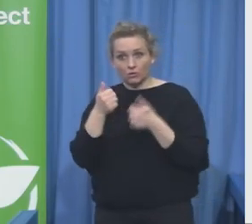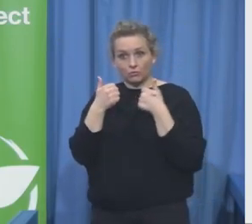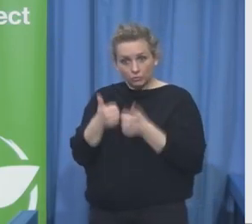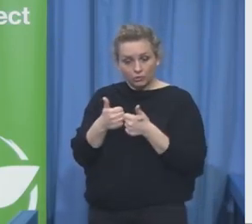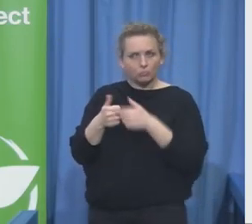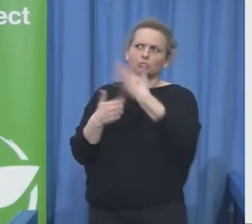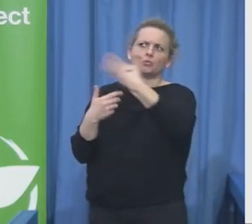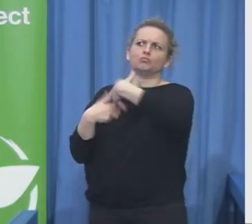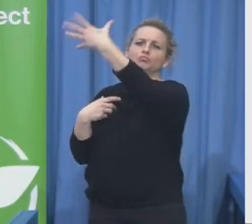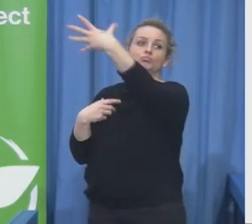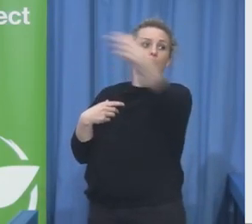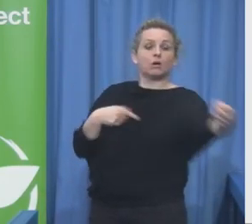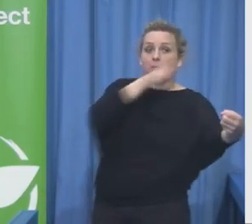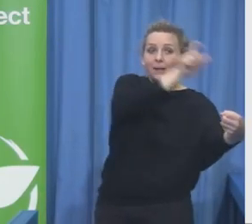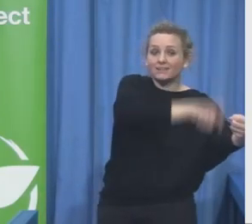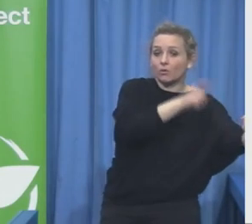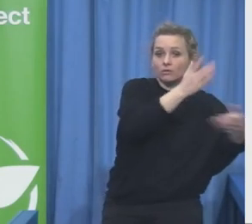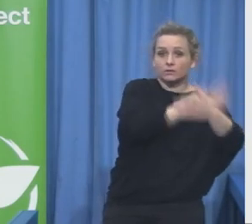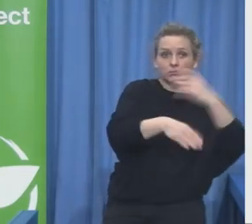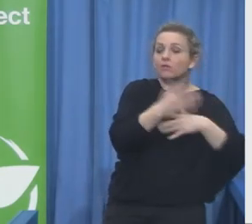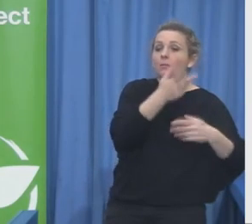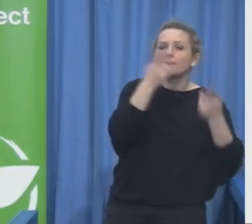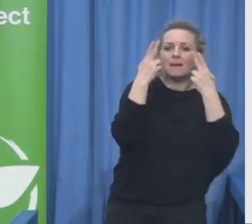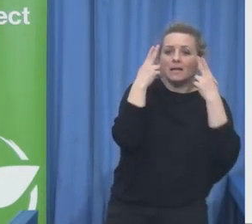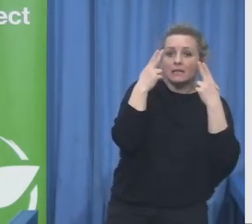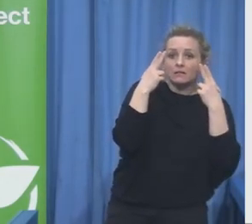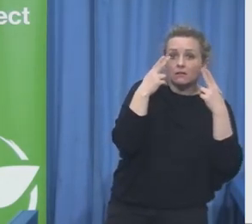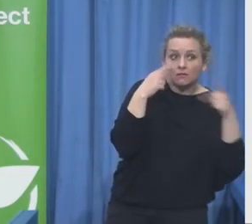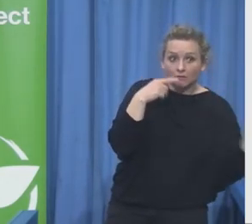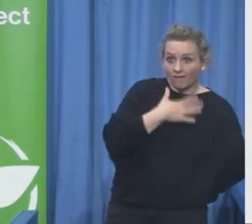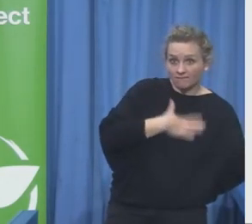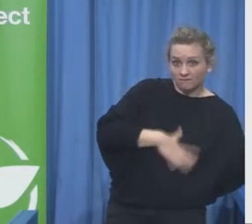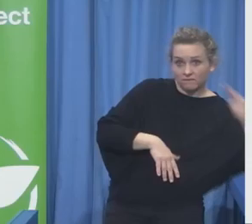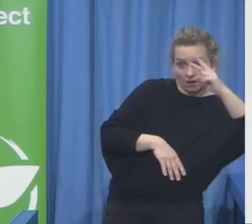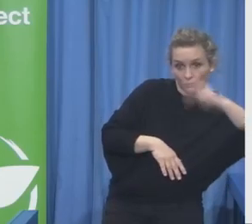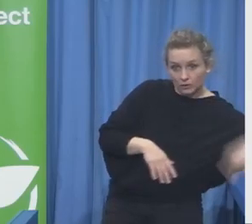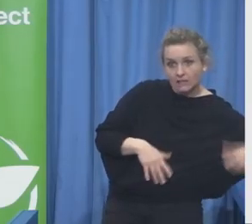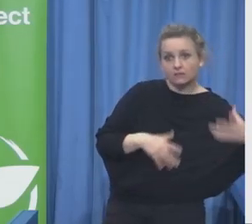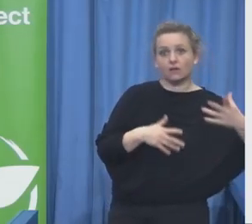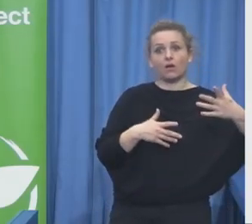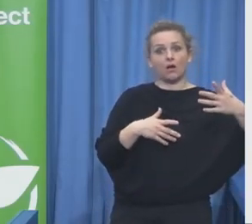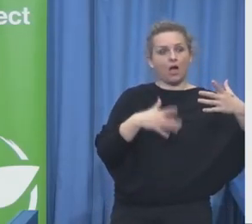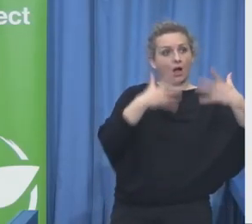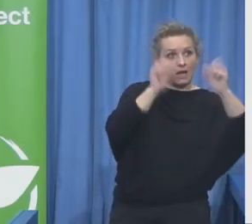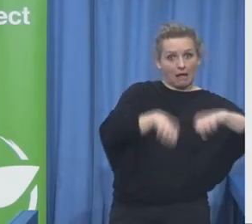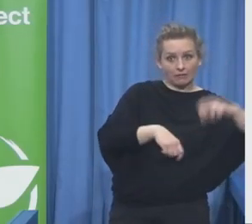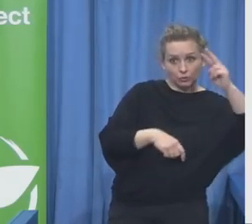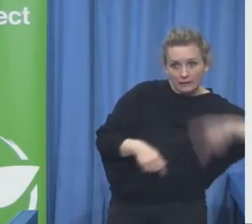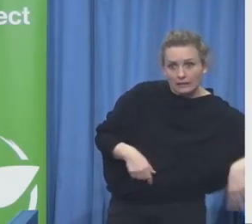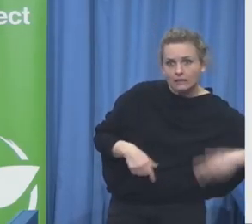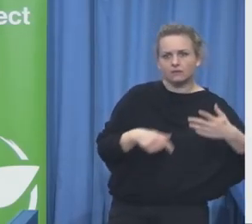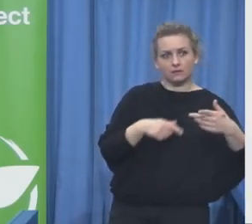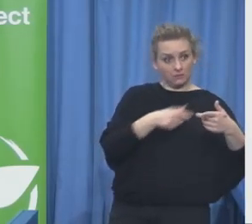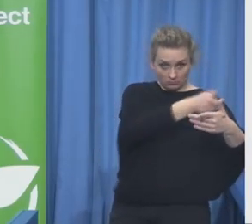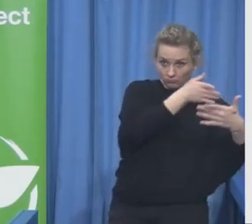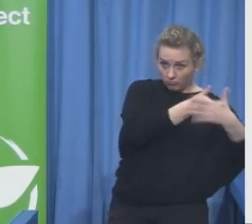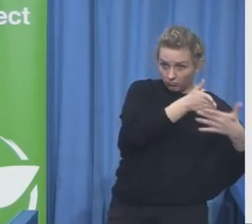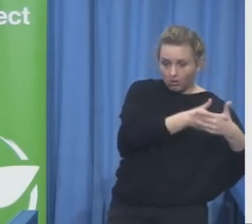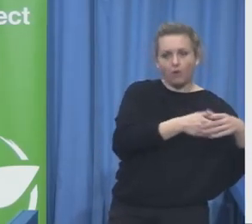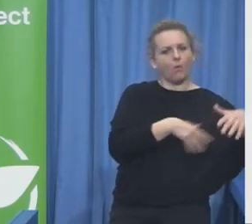So this is a big drive for us currently. I'm just wrapping up. The other thing that people don't recognize we have is two things,